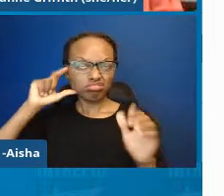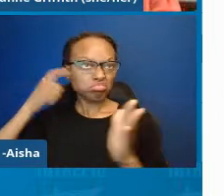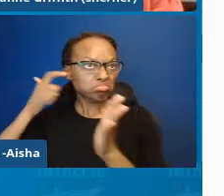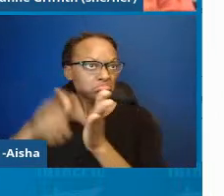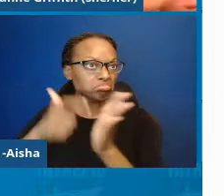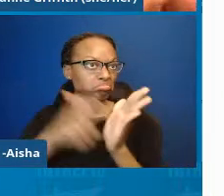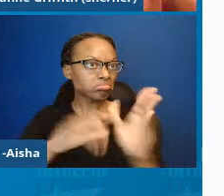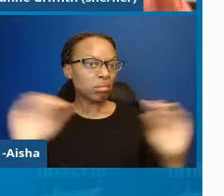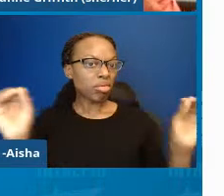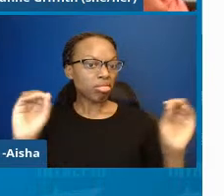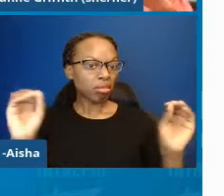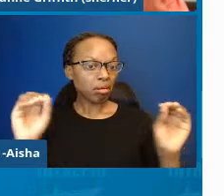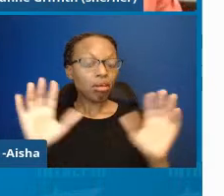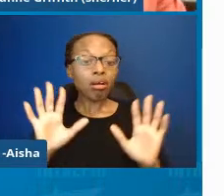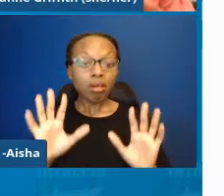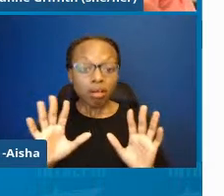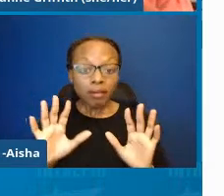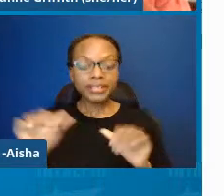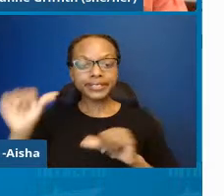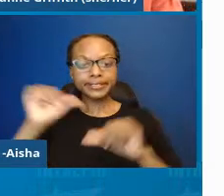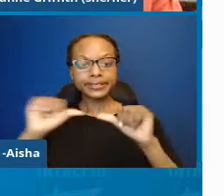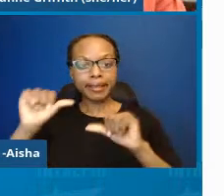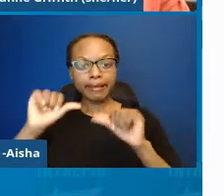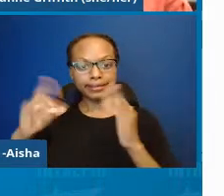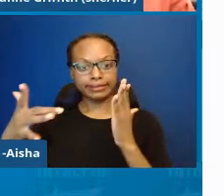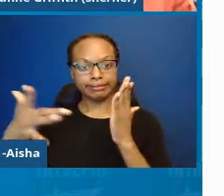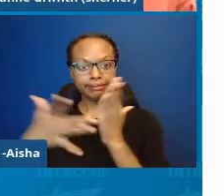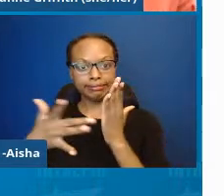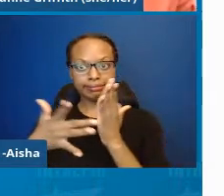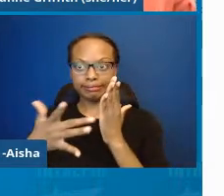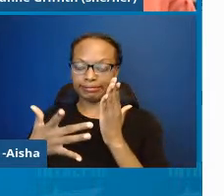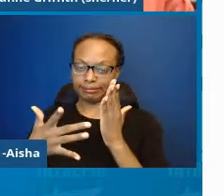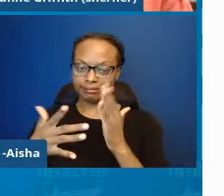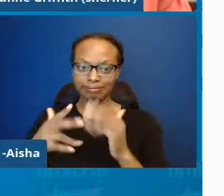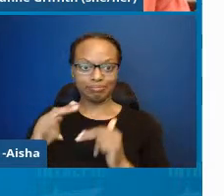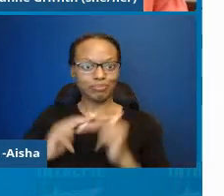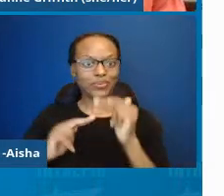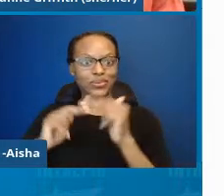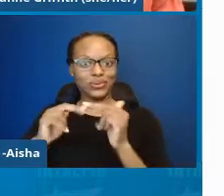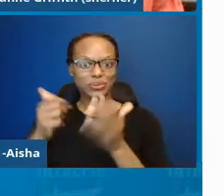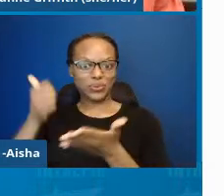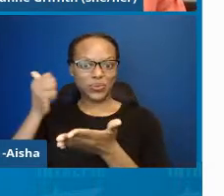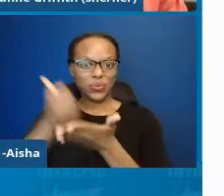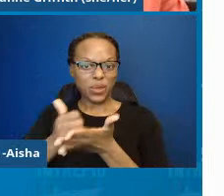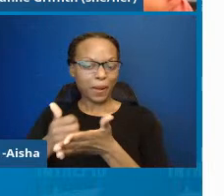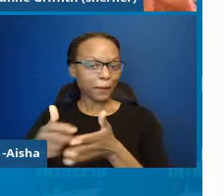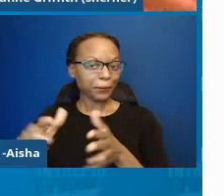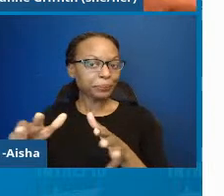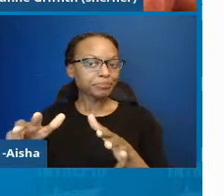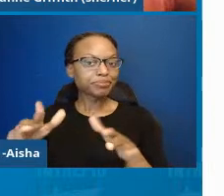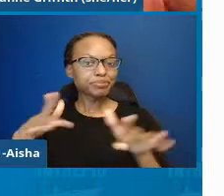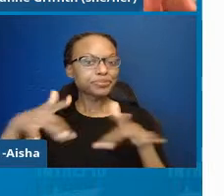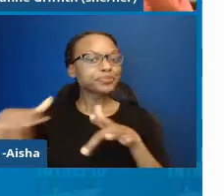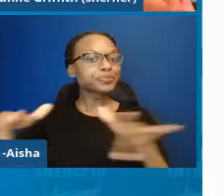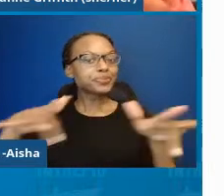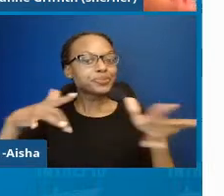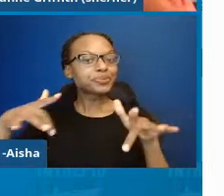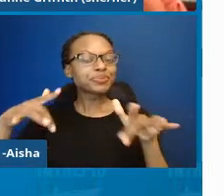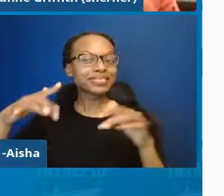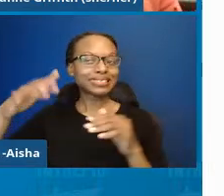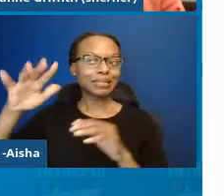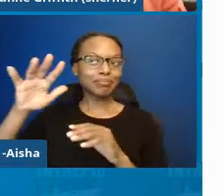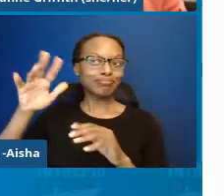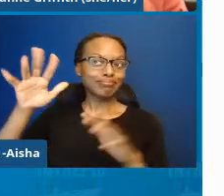cool equipment that has been able to capture some very special space sounds. So today I'm going to